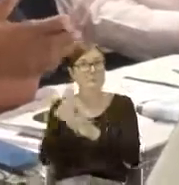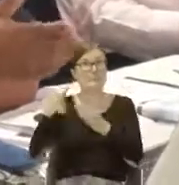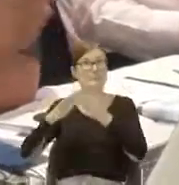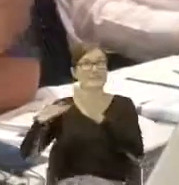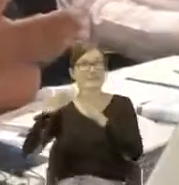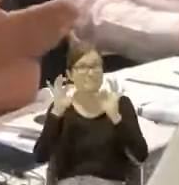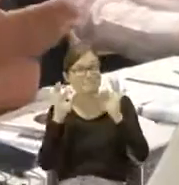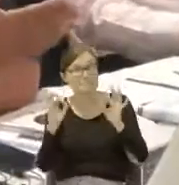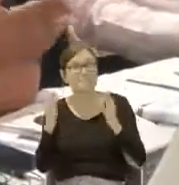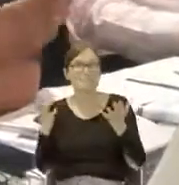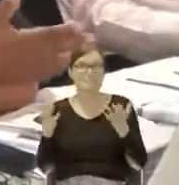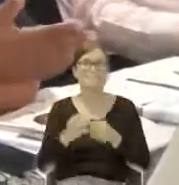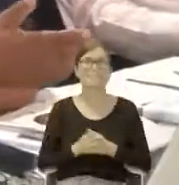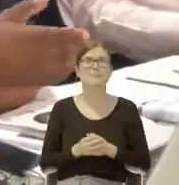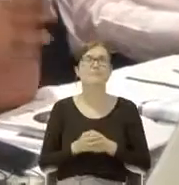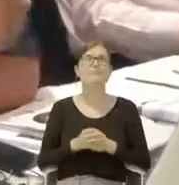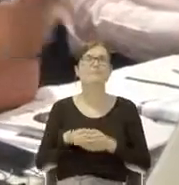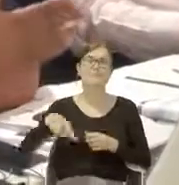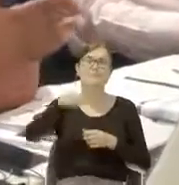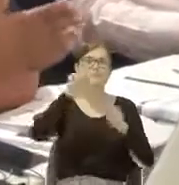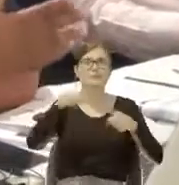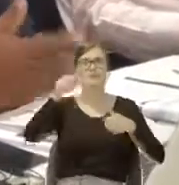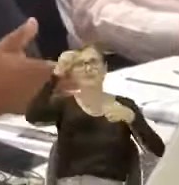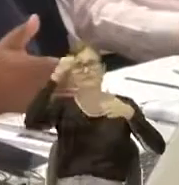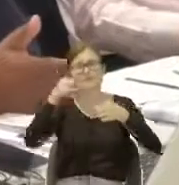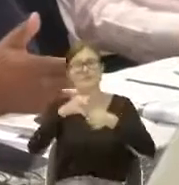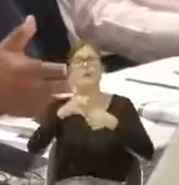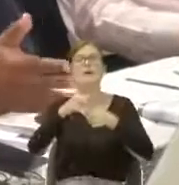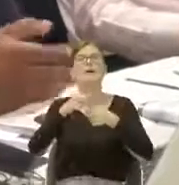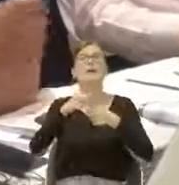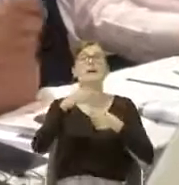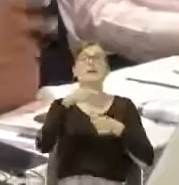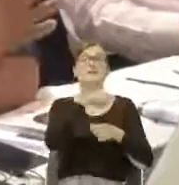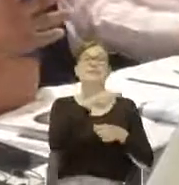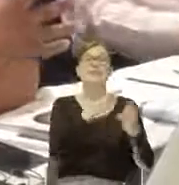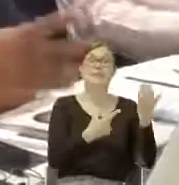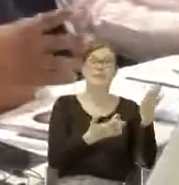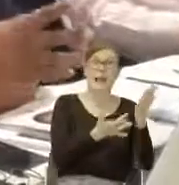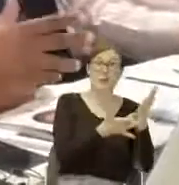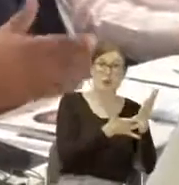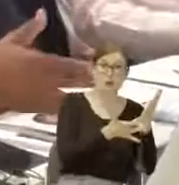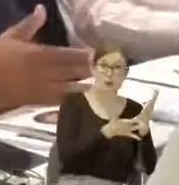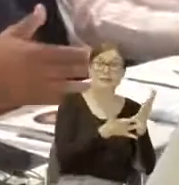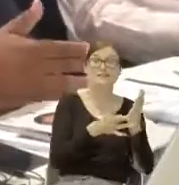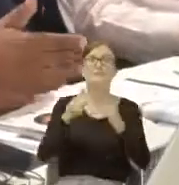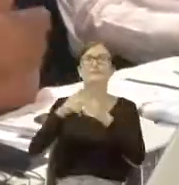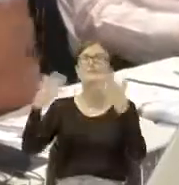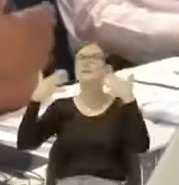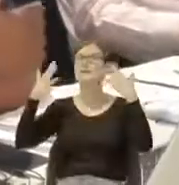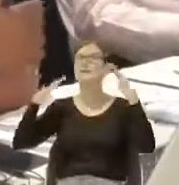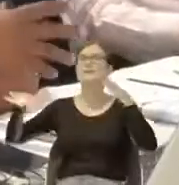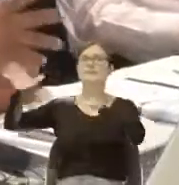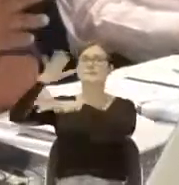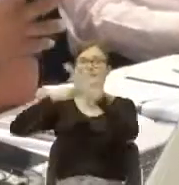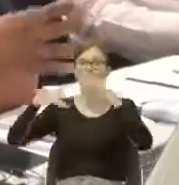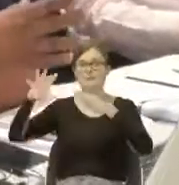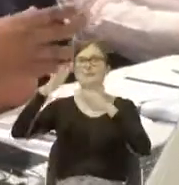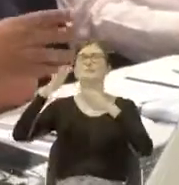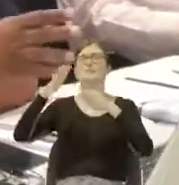climate change, I'm sure you might have seen and read about what is going on in South Africa. One of our provinces is faced